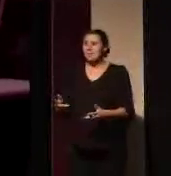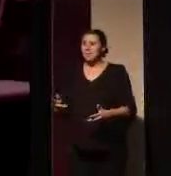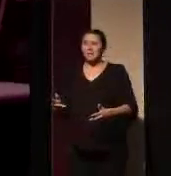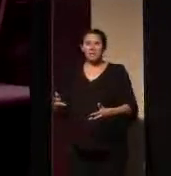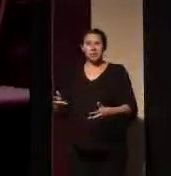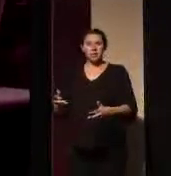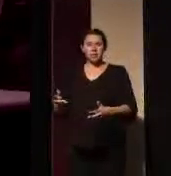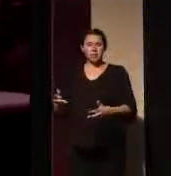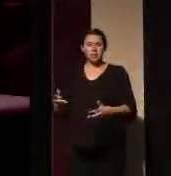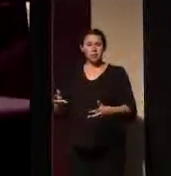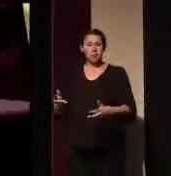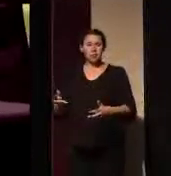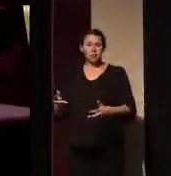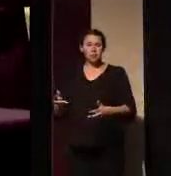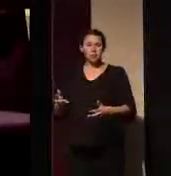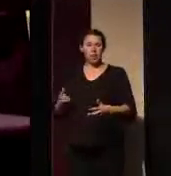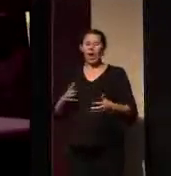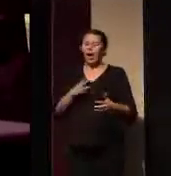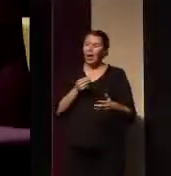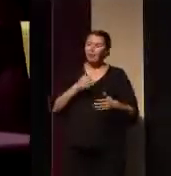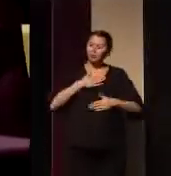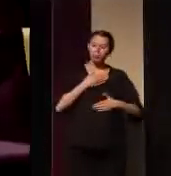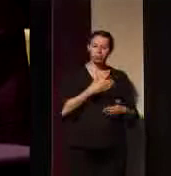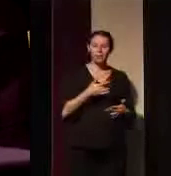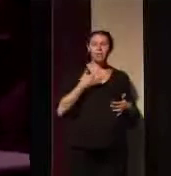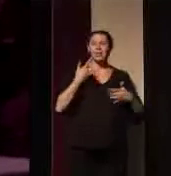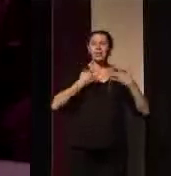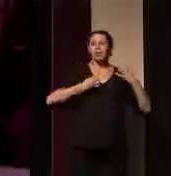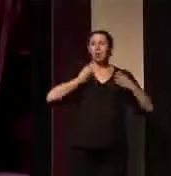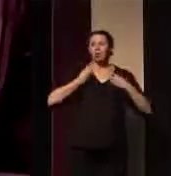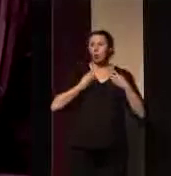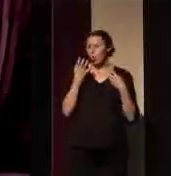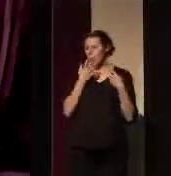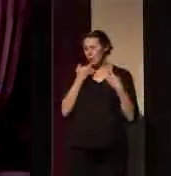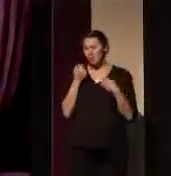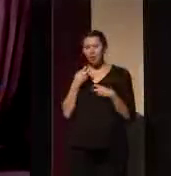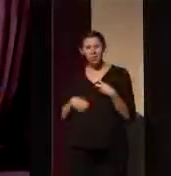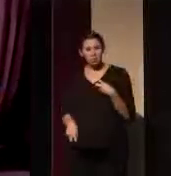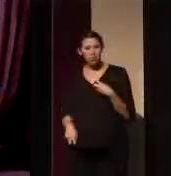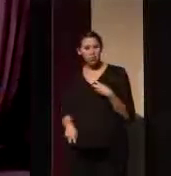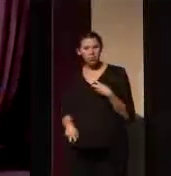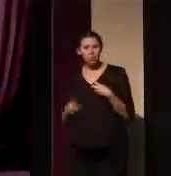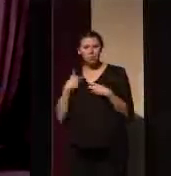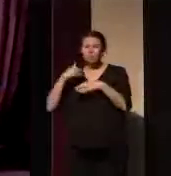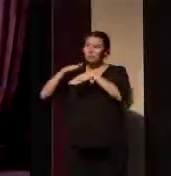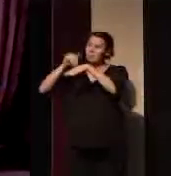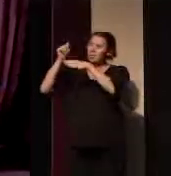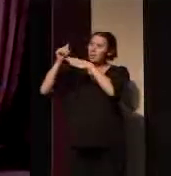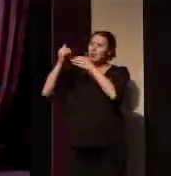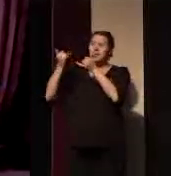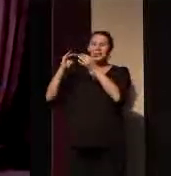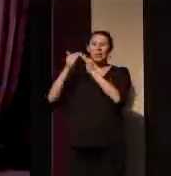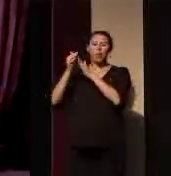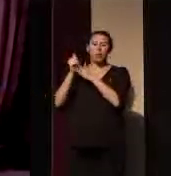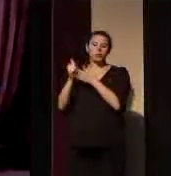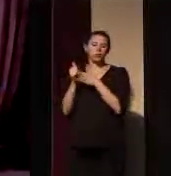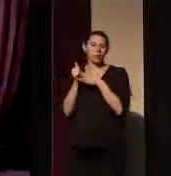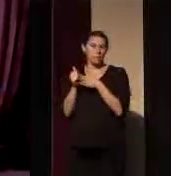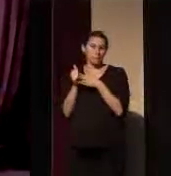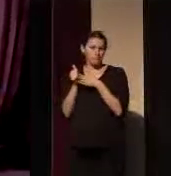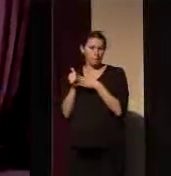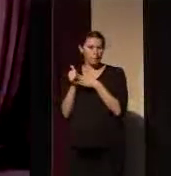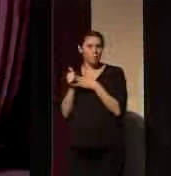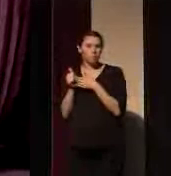is a tough gig for everybody. I would really love to call on the leadership in this town,